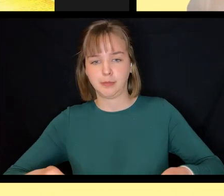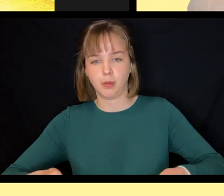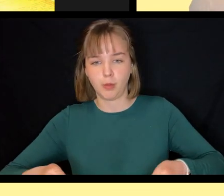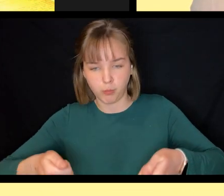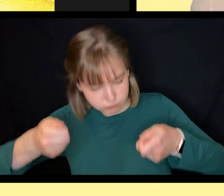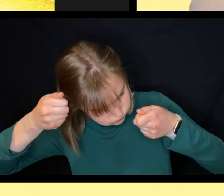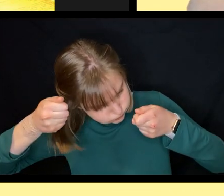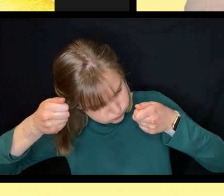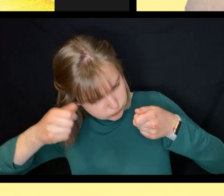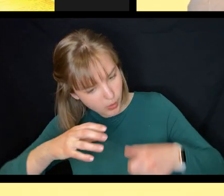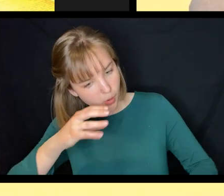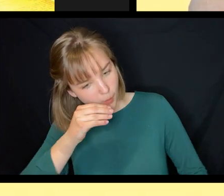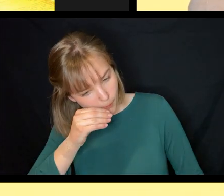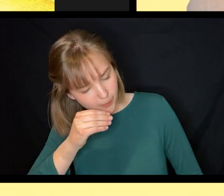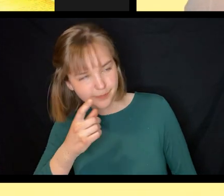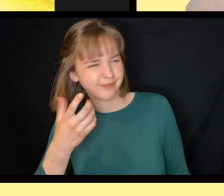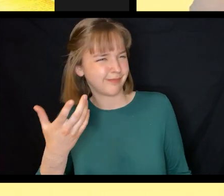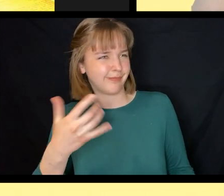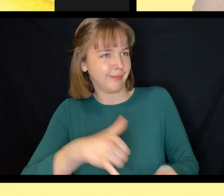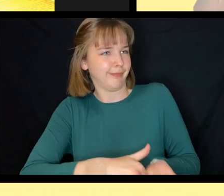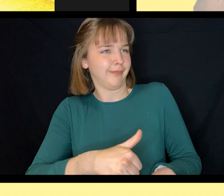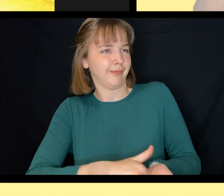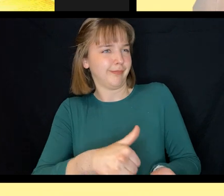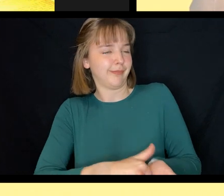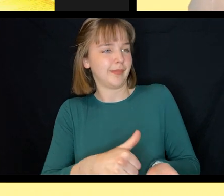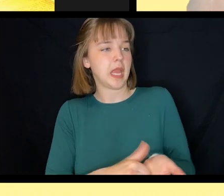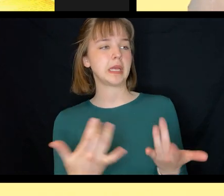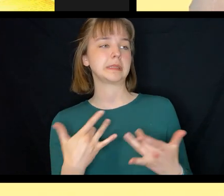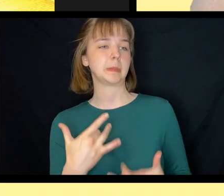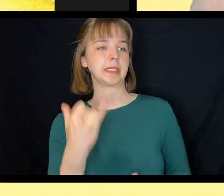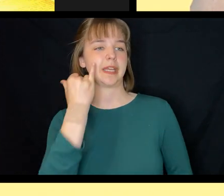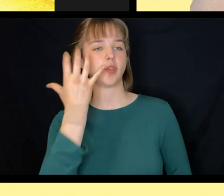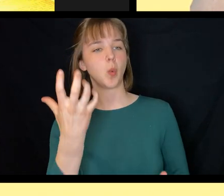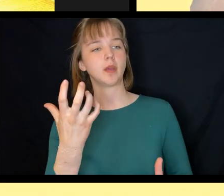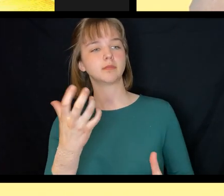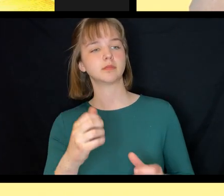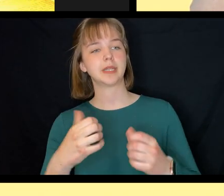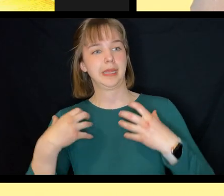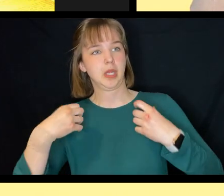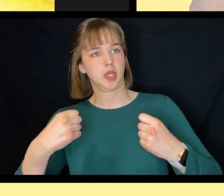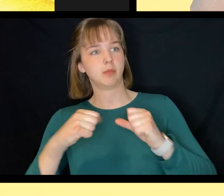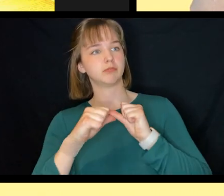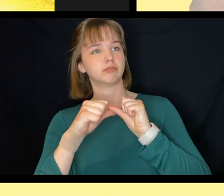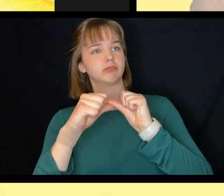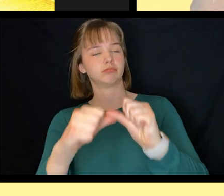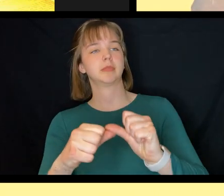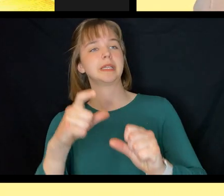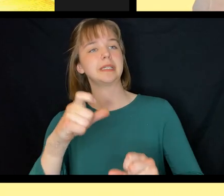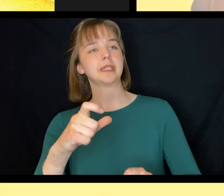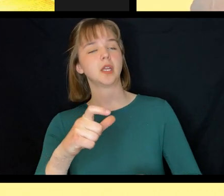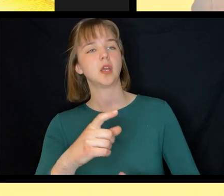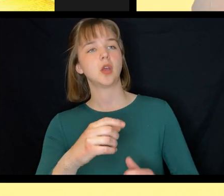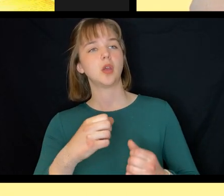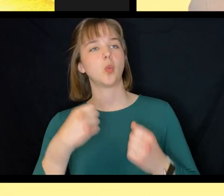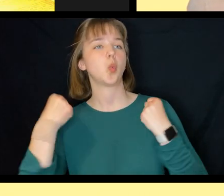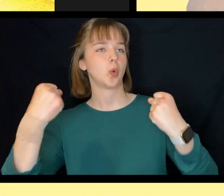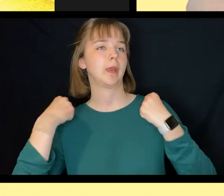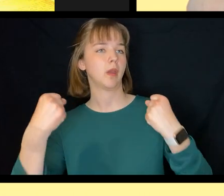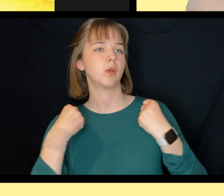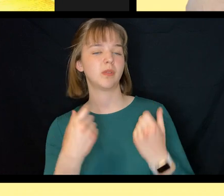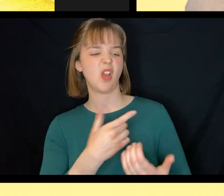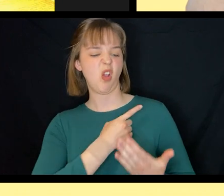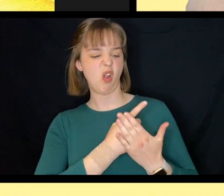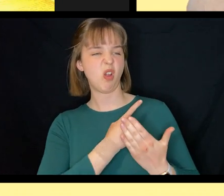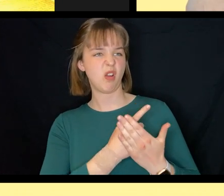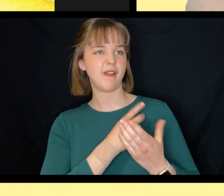breath. Yeah. But no, it's just more like just cardiovascular stuff, anything where you can kind of get your heart rate up and